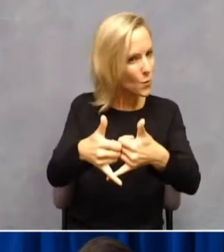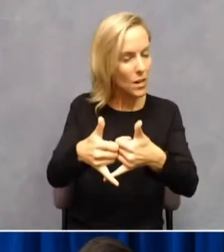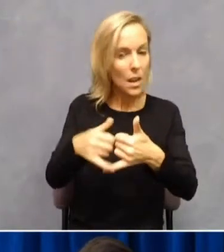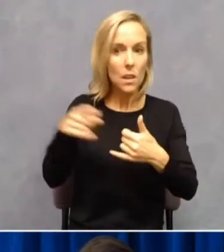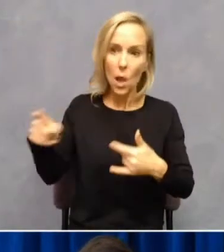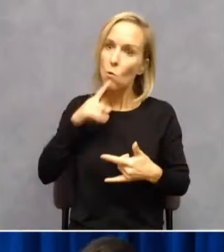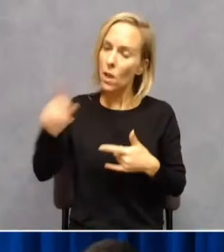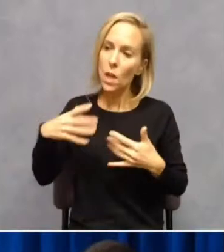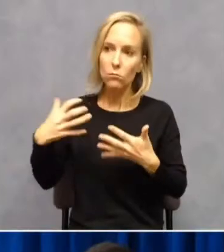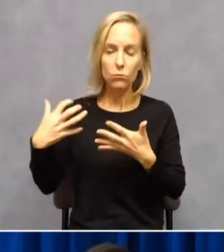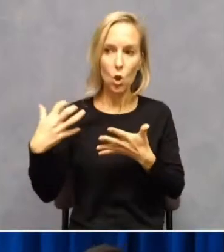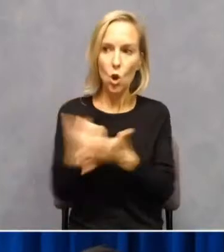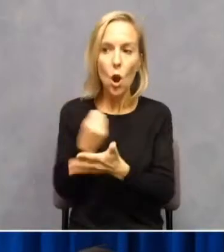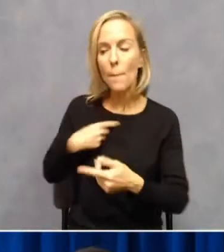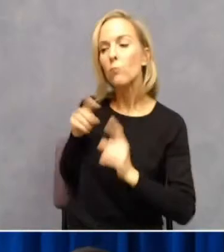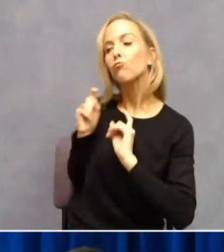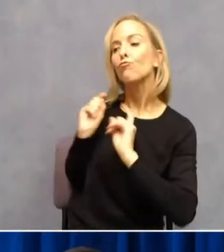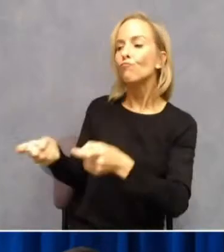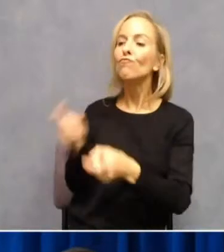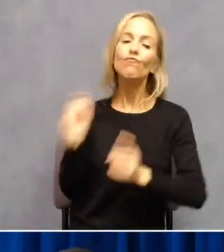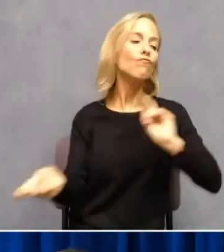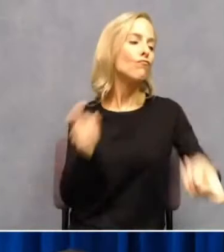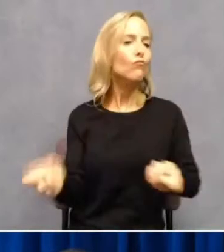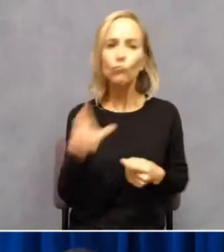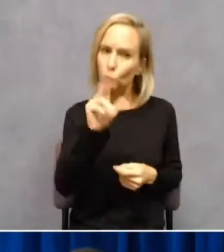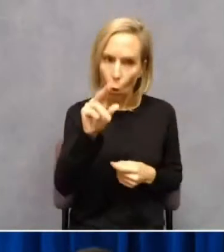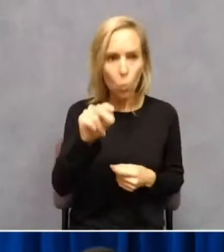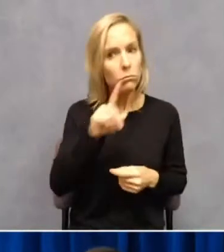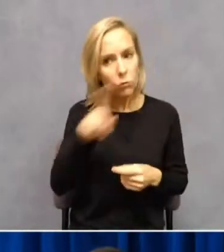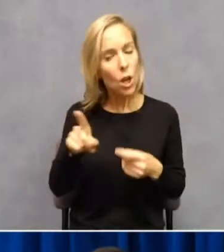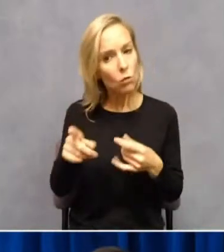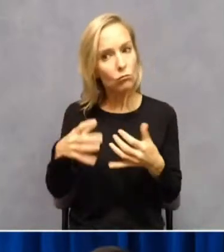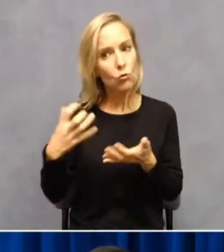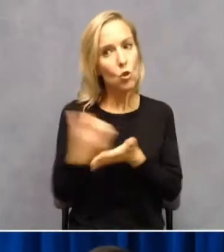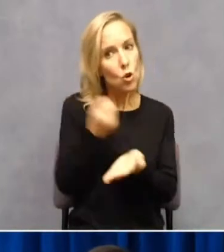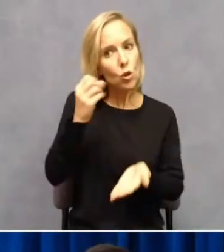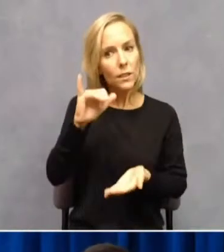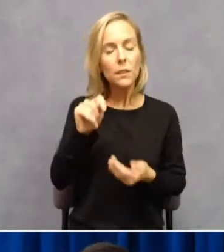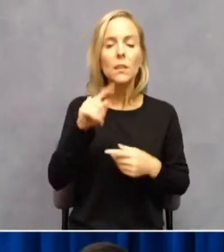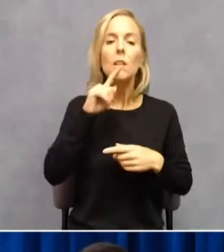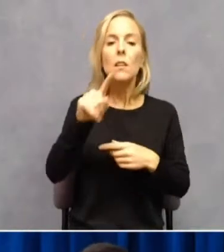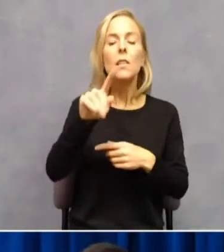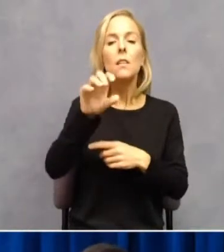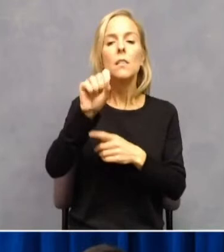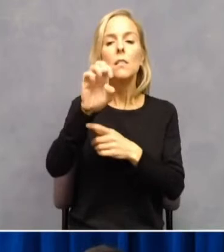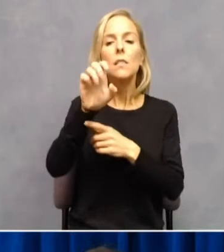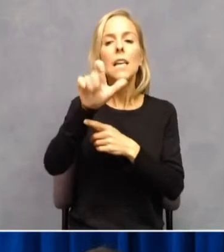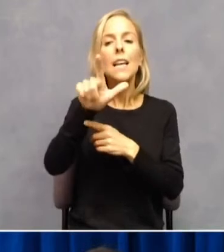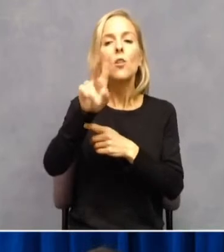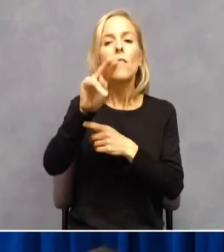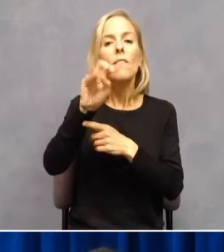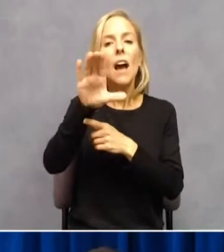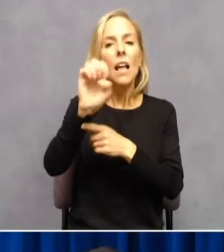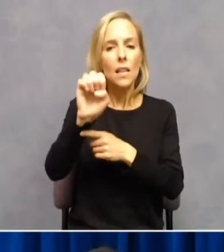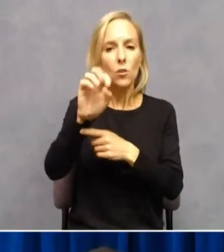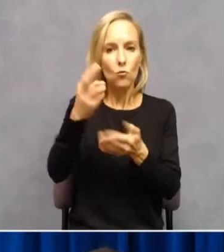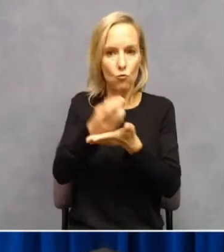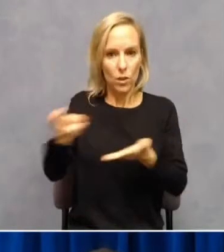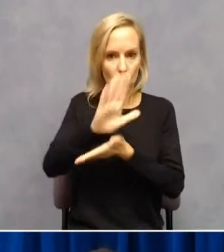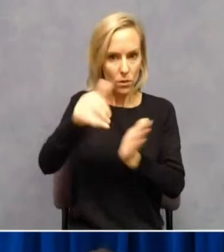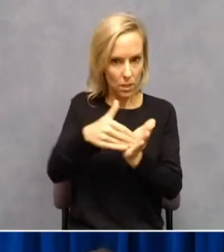really special groups in here. First, the Lotus Sexual Violence Resource Center and Children's Advocacy Center. This